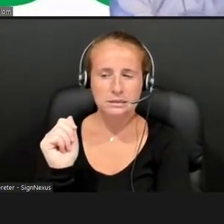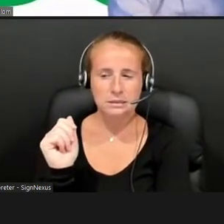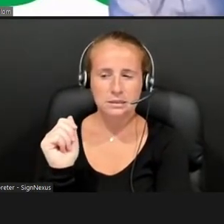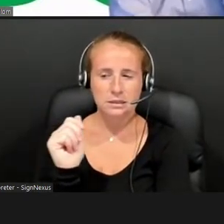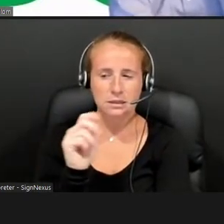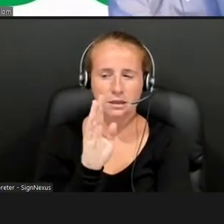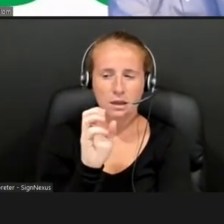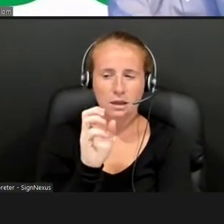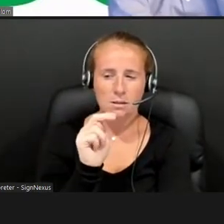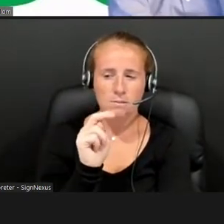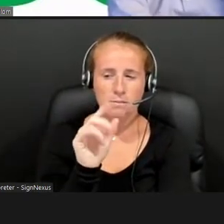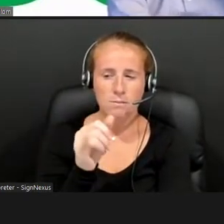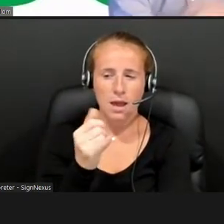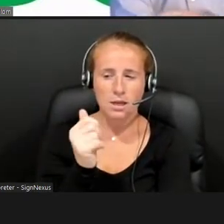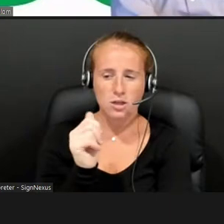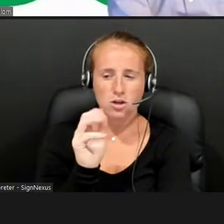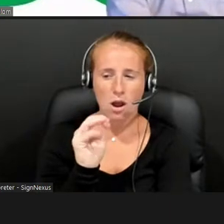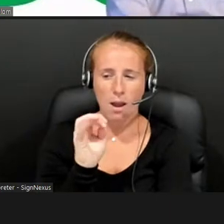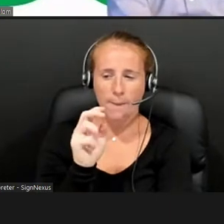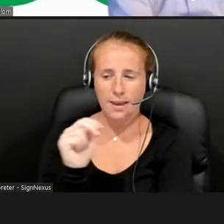Benjamin Tolentino